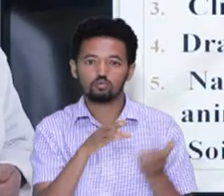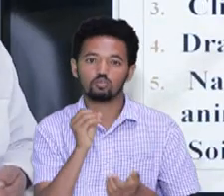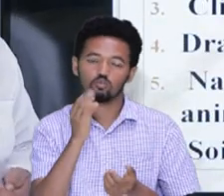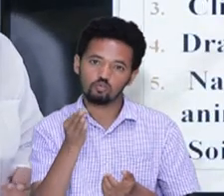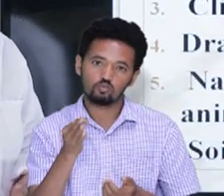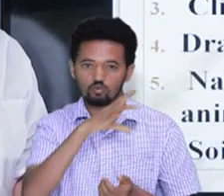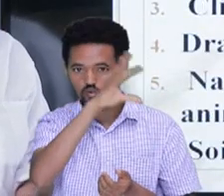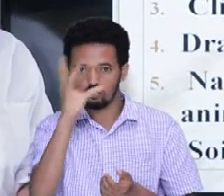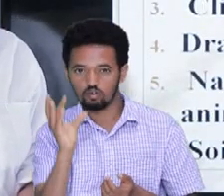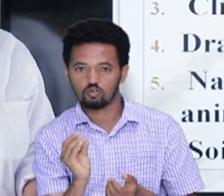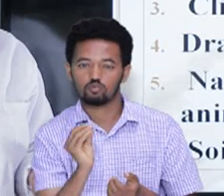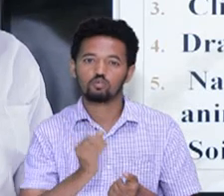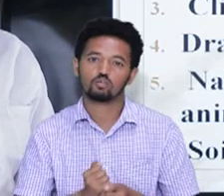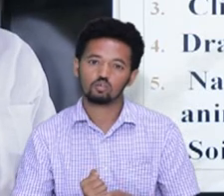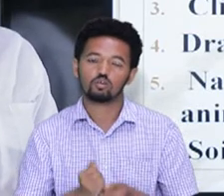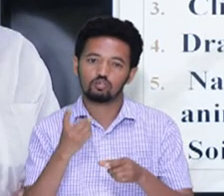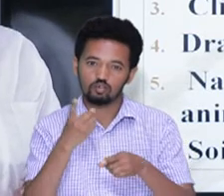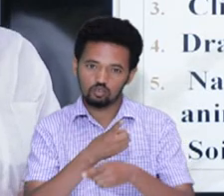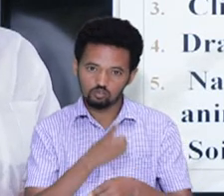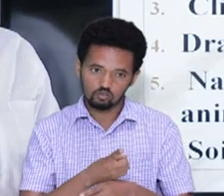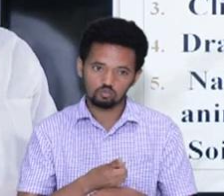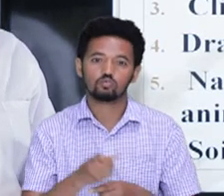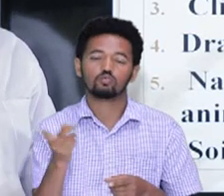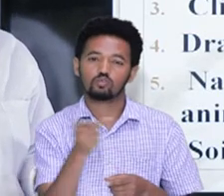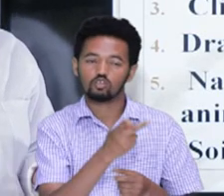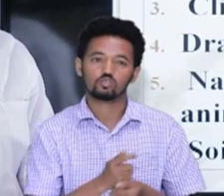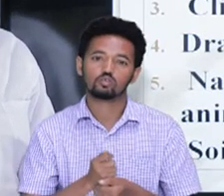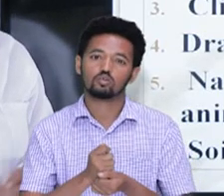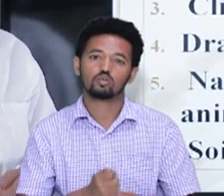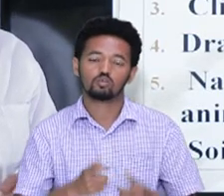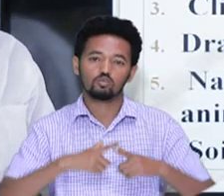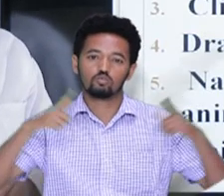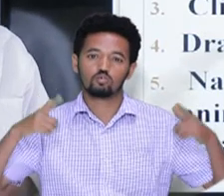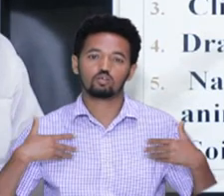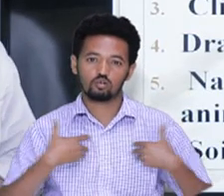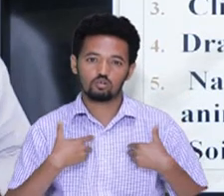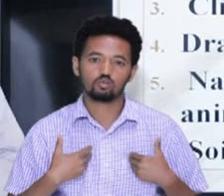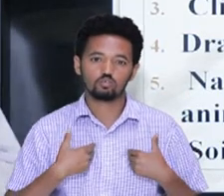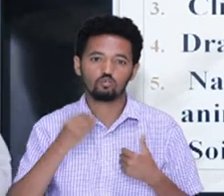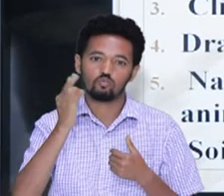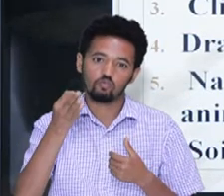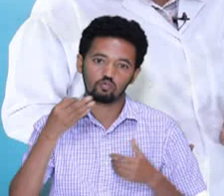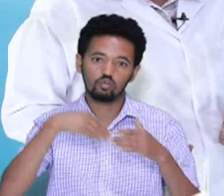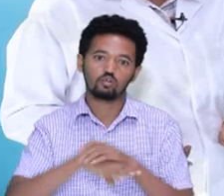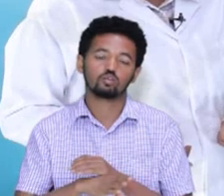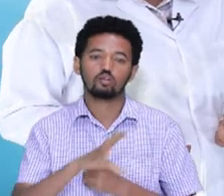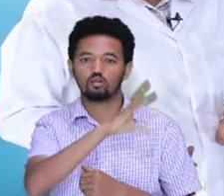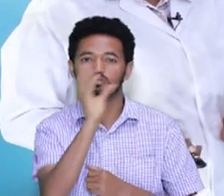Africa, drainage in Africa, natural vegetation and wildlife of Africa, soils of